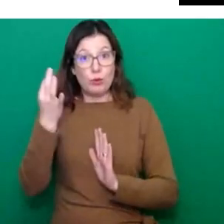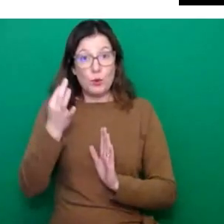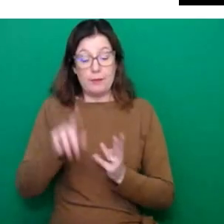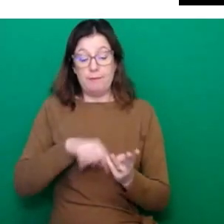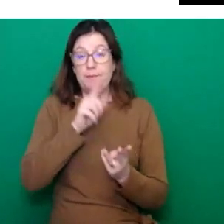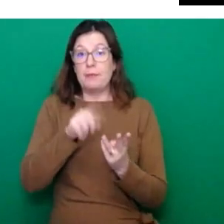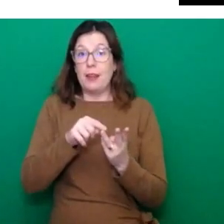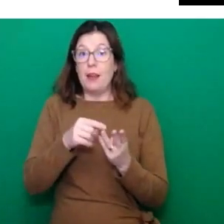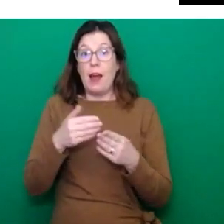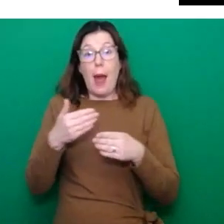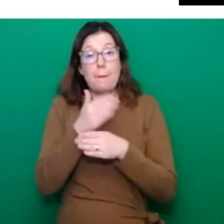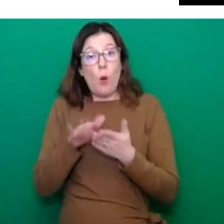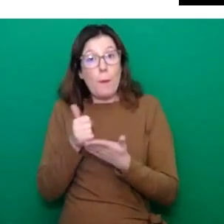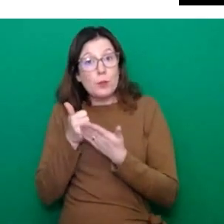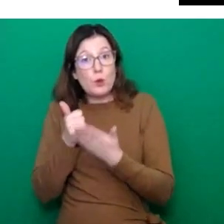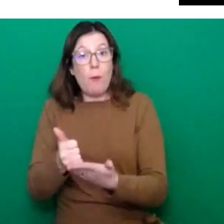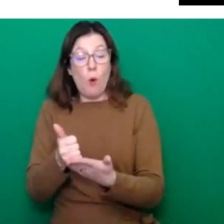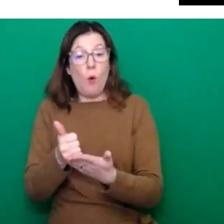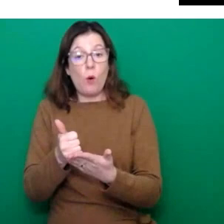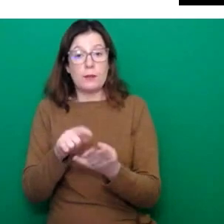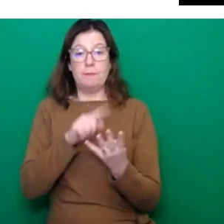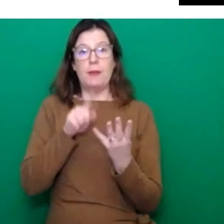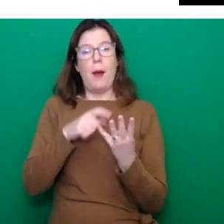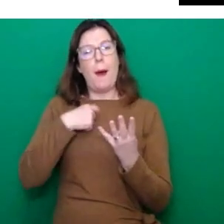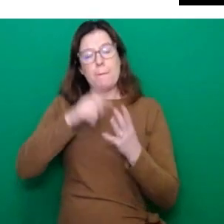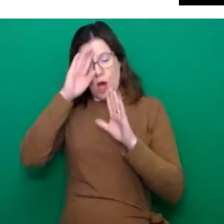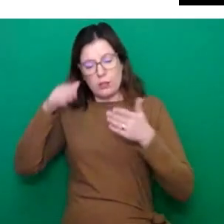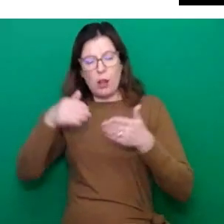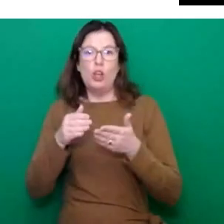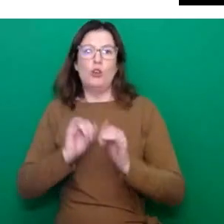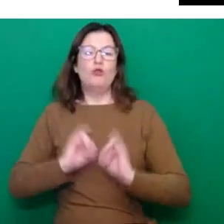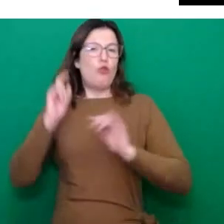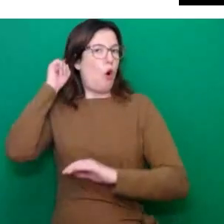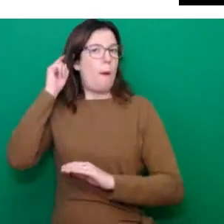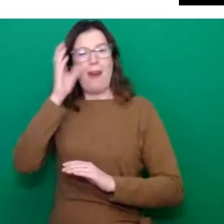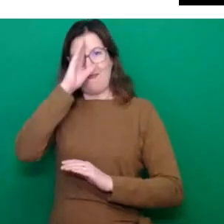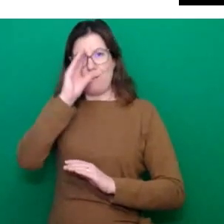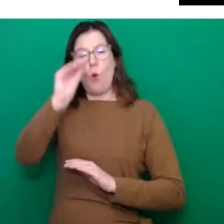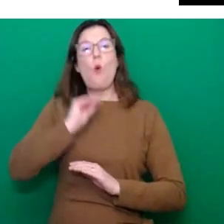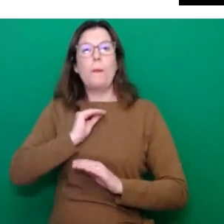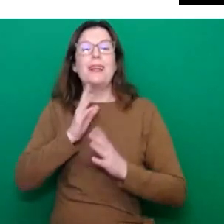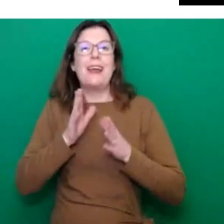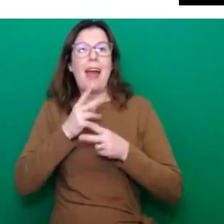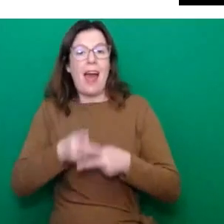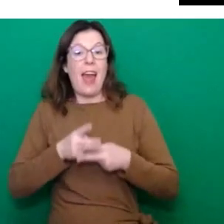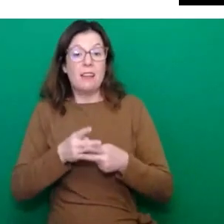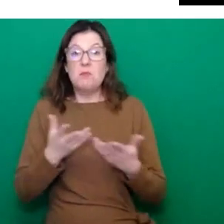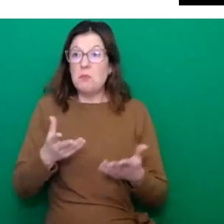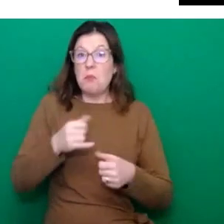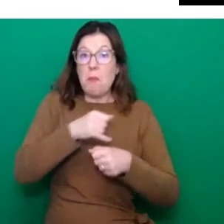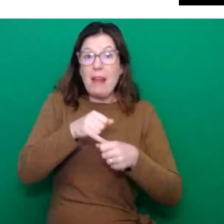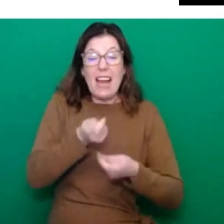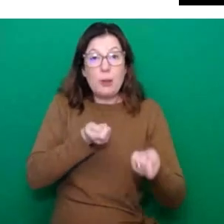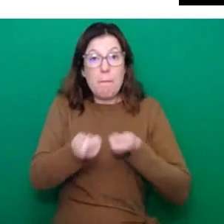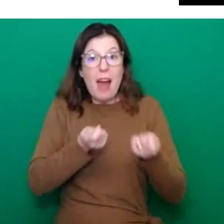provide employment support and personalised trauma-informed care. That will also include things like medication management